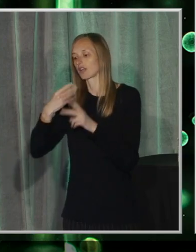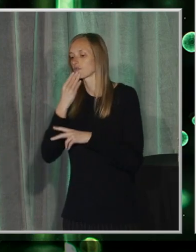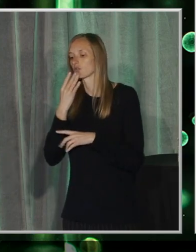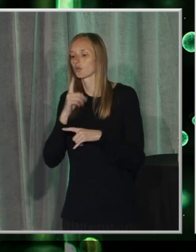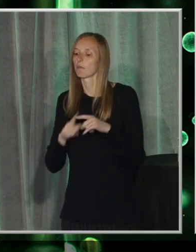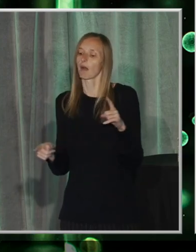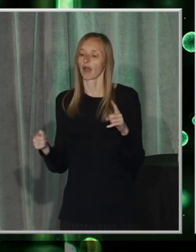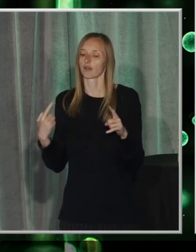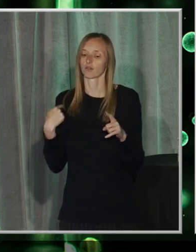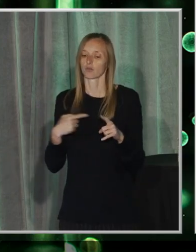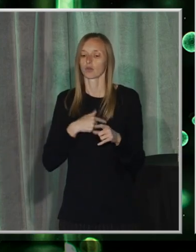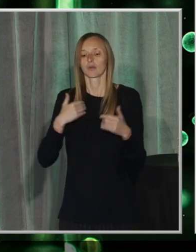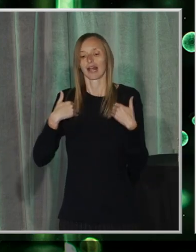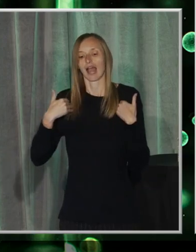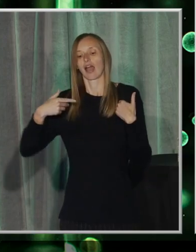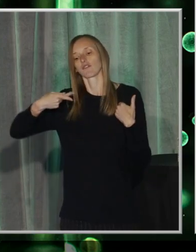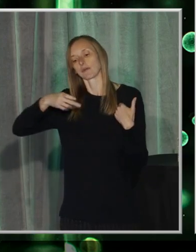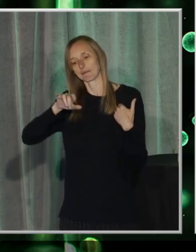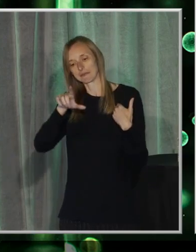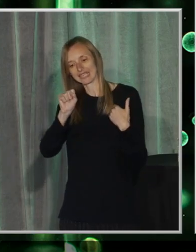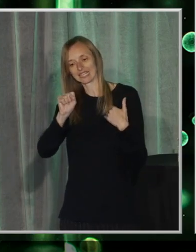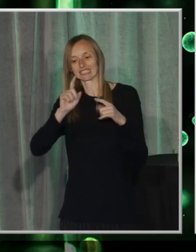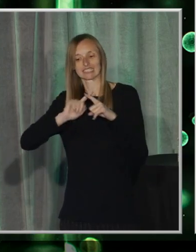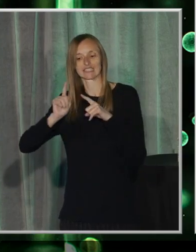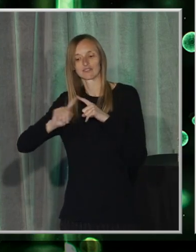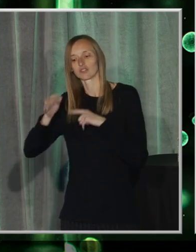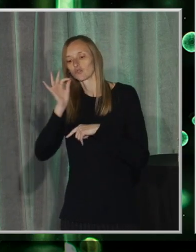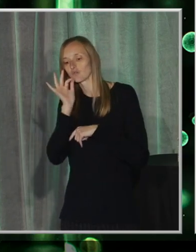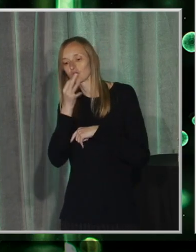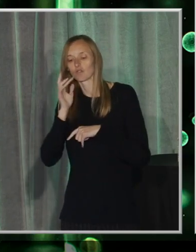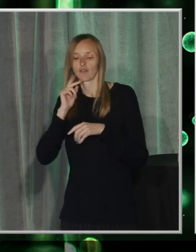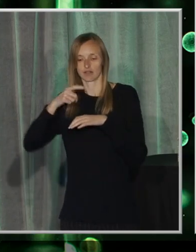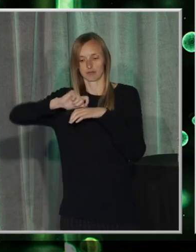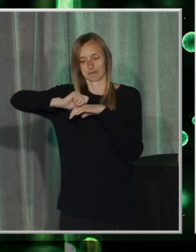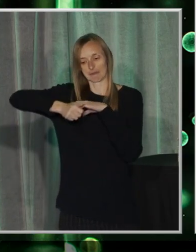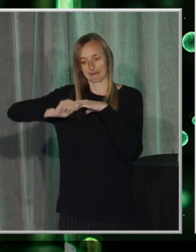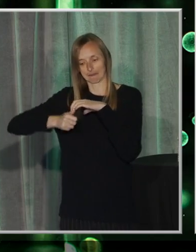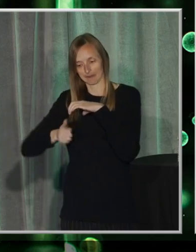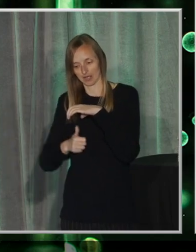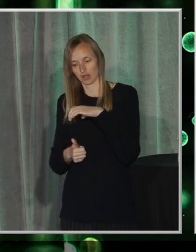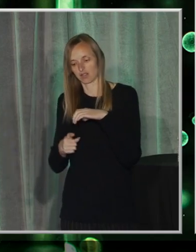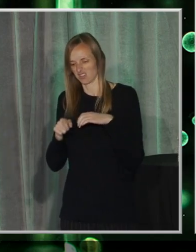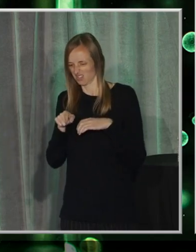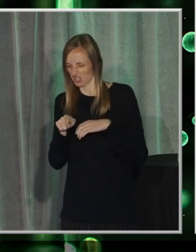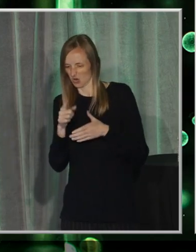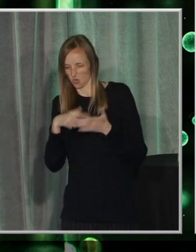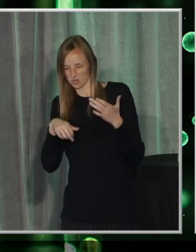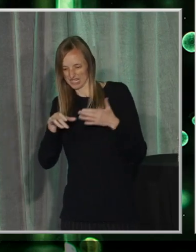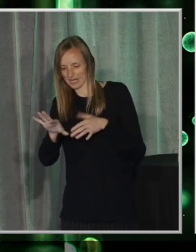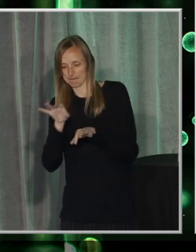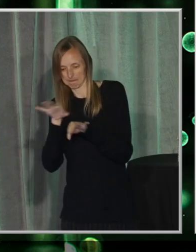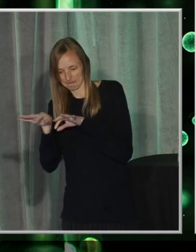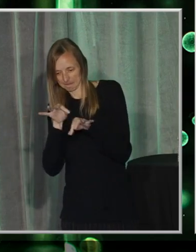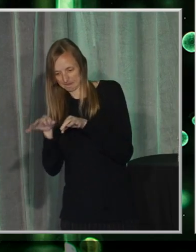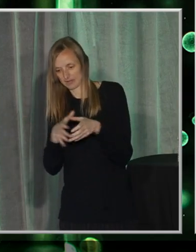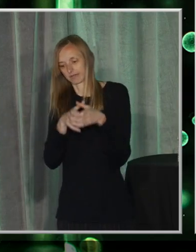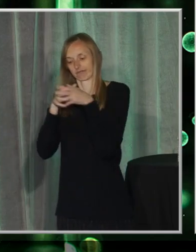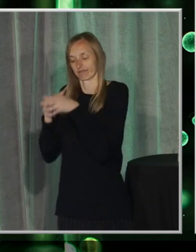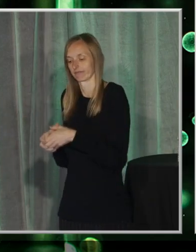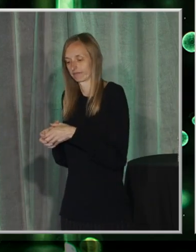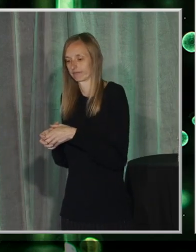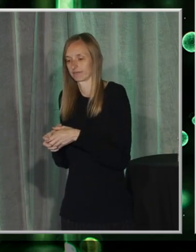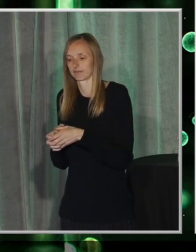be having peels in general, and then we'll take what we need from the West. So as we'll